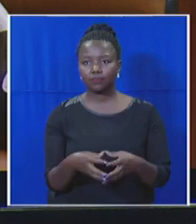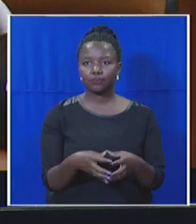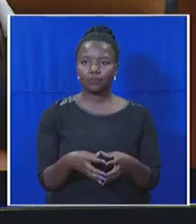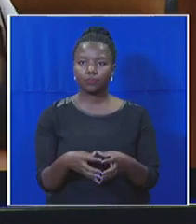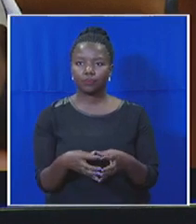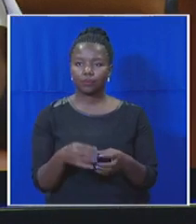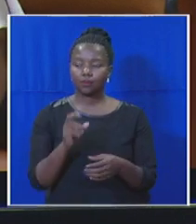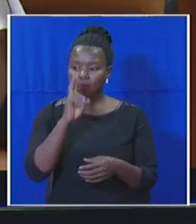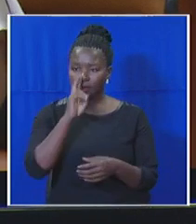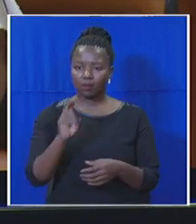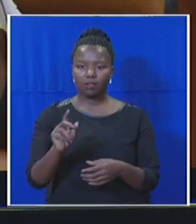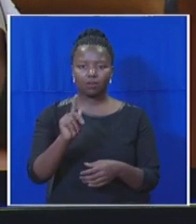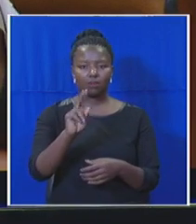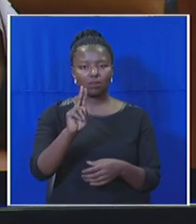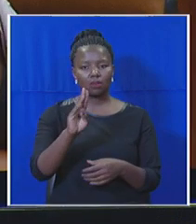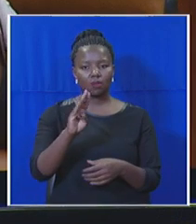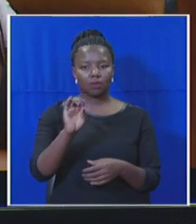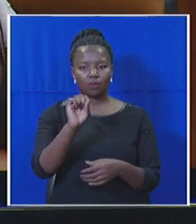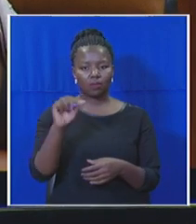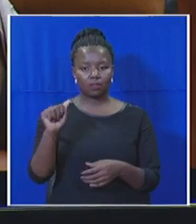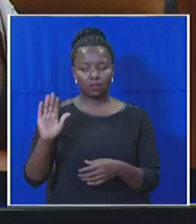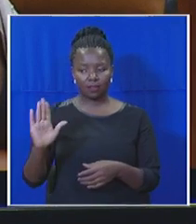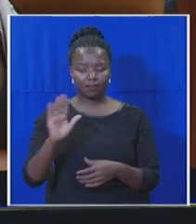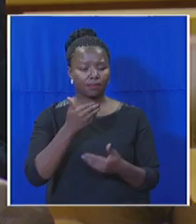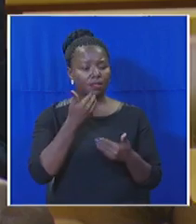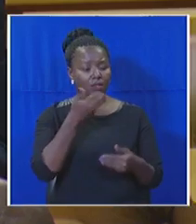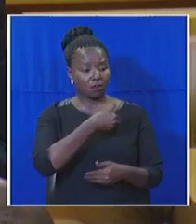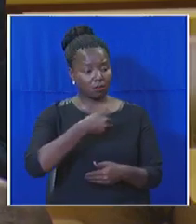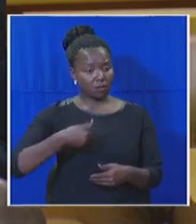Honorable Kubisa, Thank you, Madam Speaker.